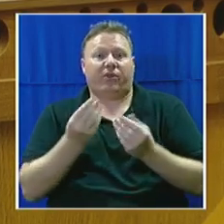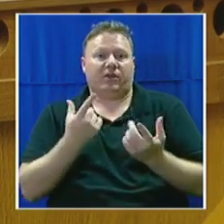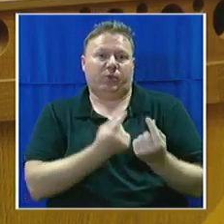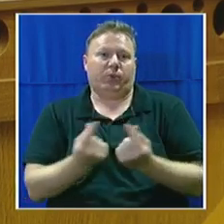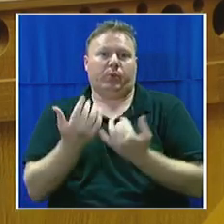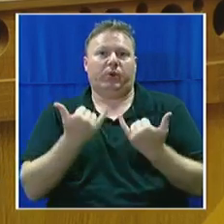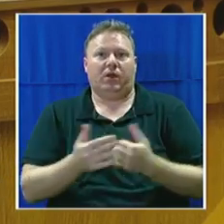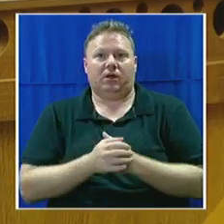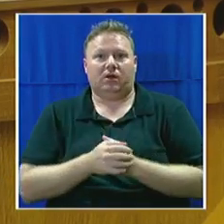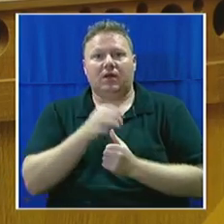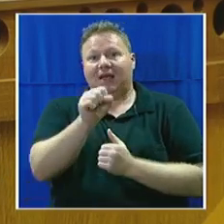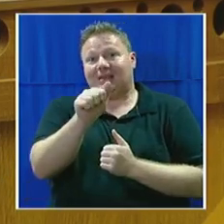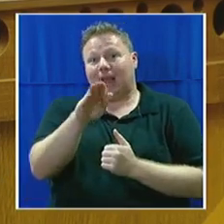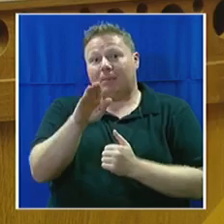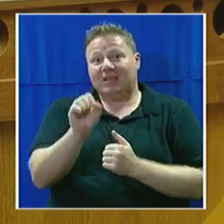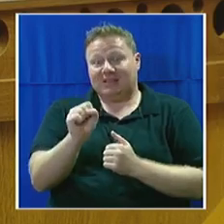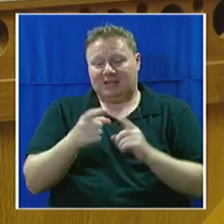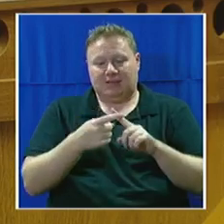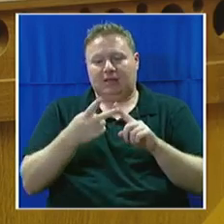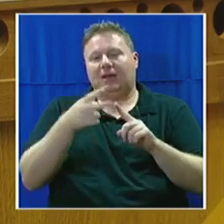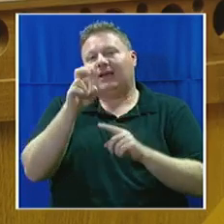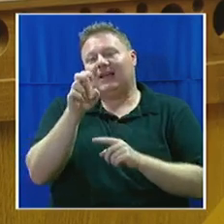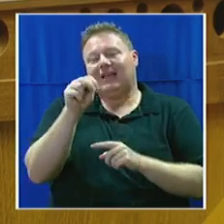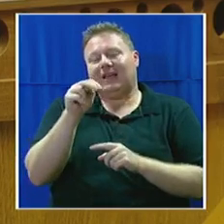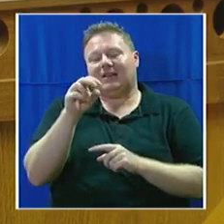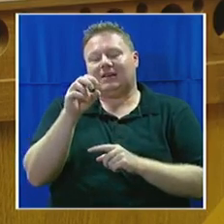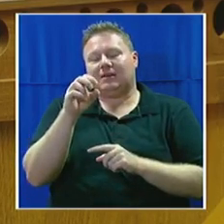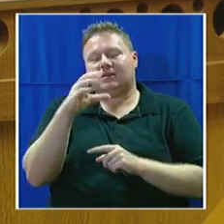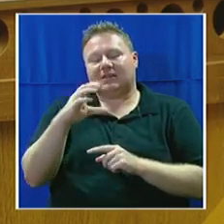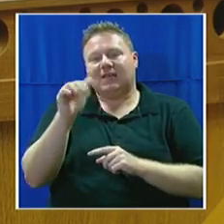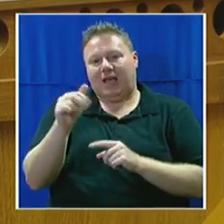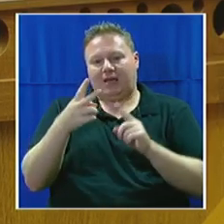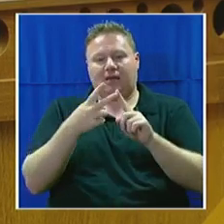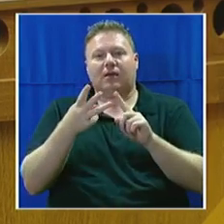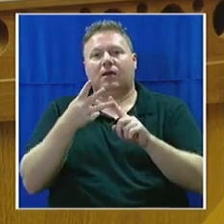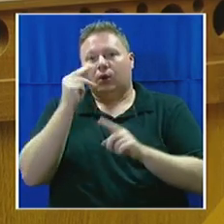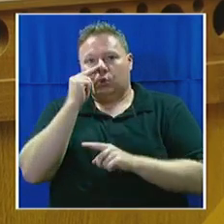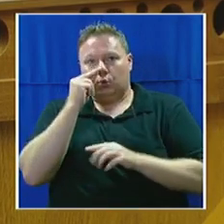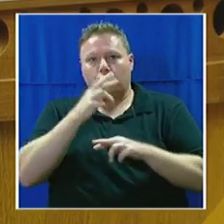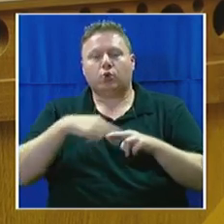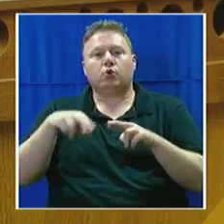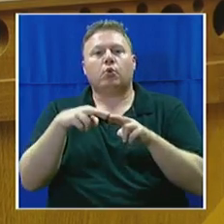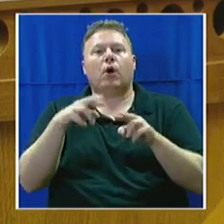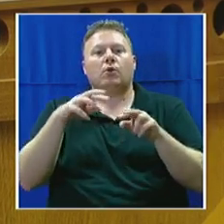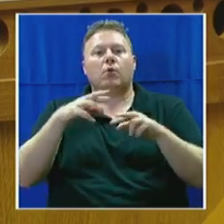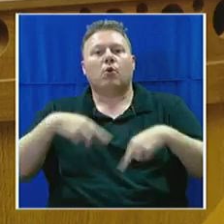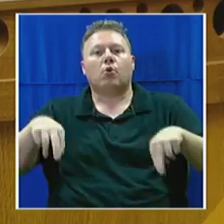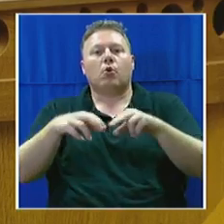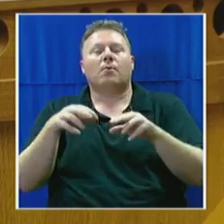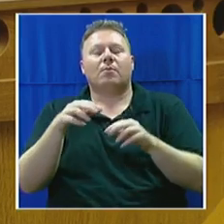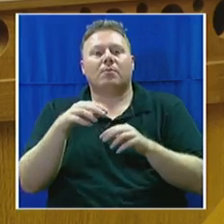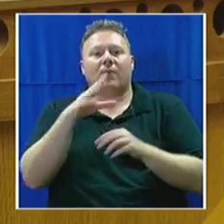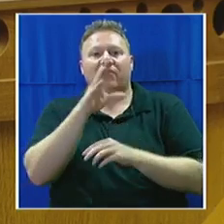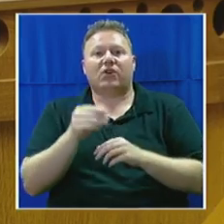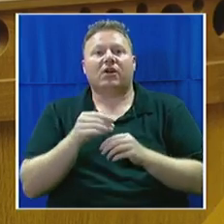The SABC, ENCAA, and Newsroom Africa should ensure that they are giving information free of charge on